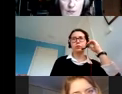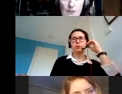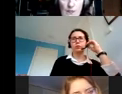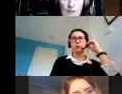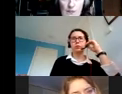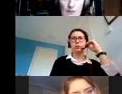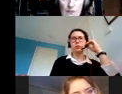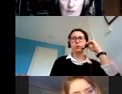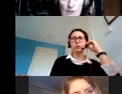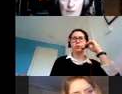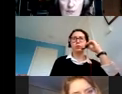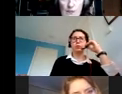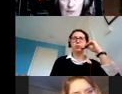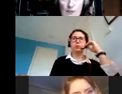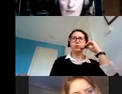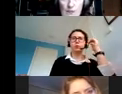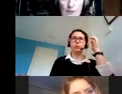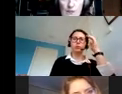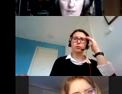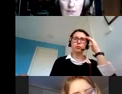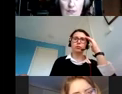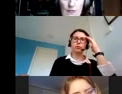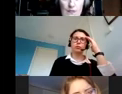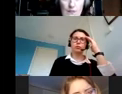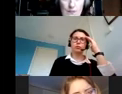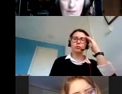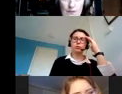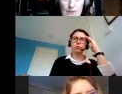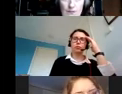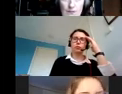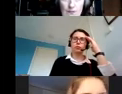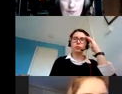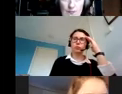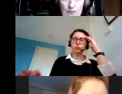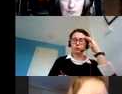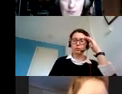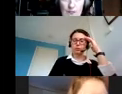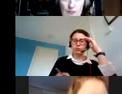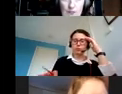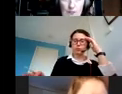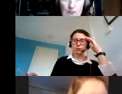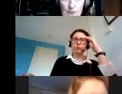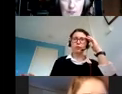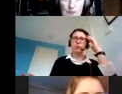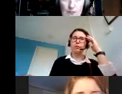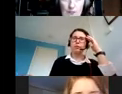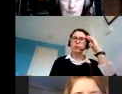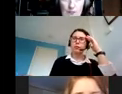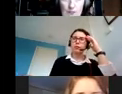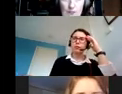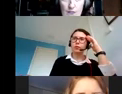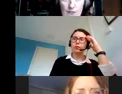Of course, there are also several problems also from the perspective of the supply chains as far as